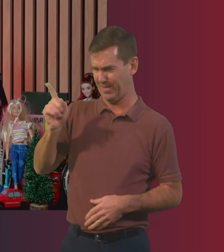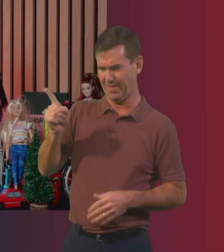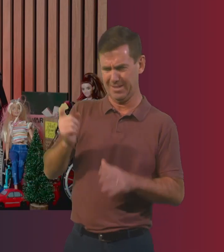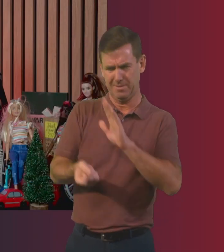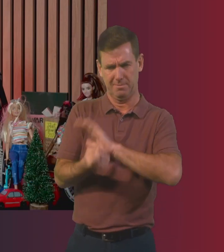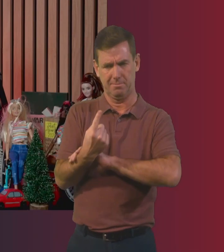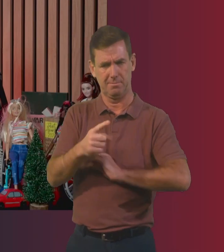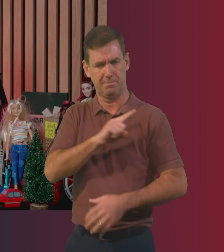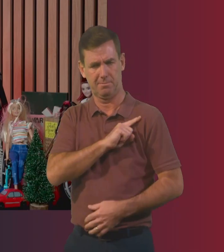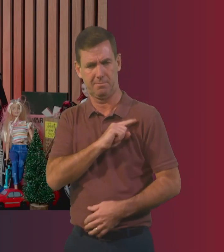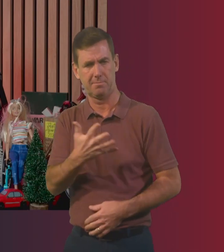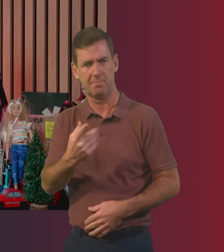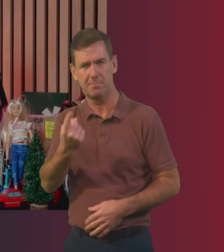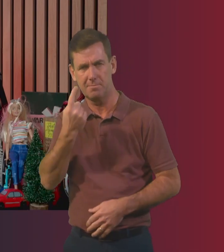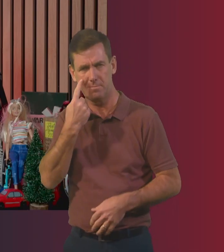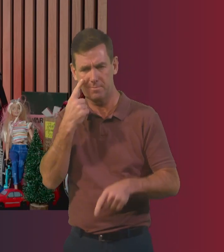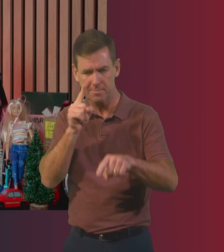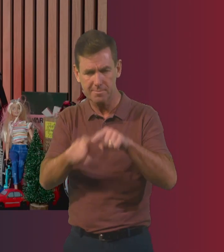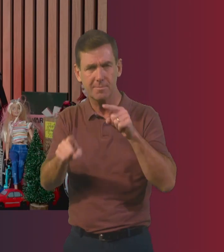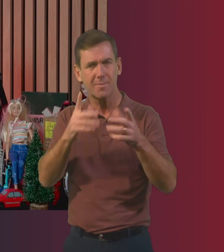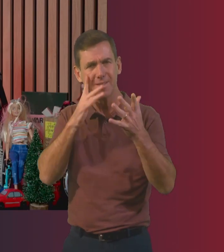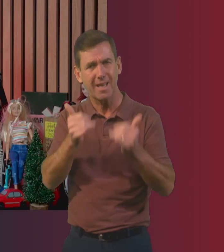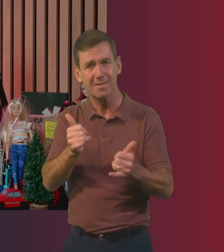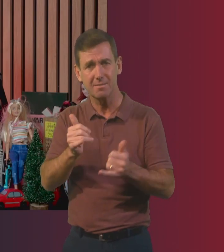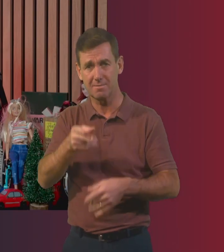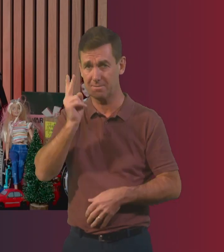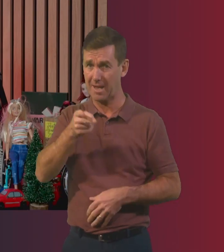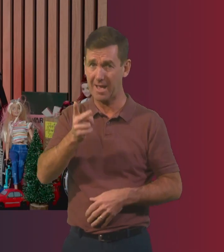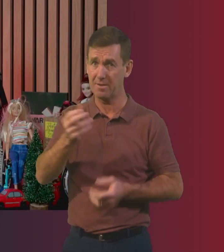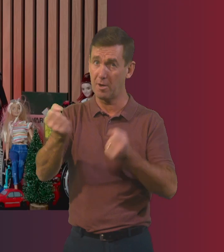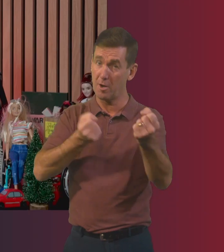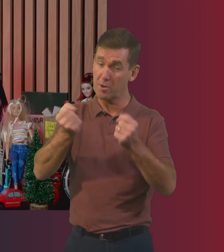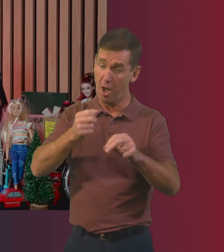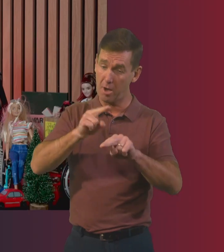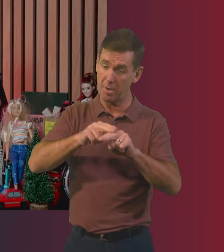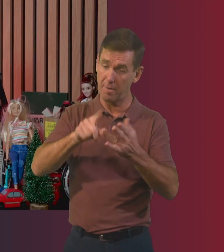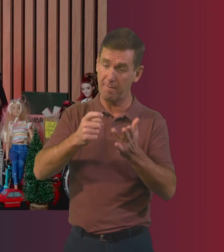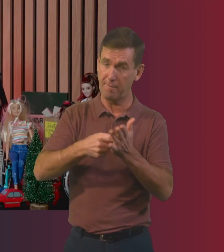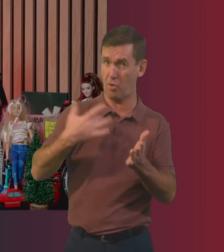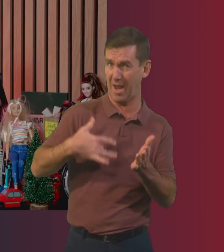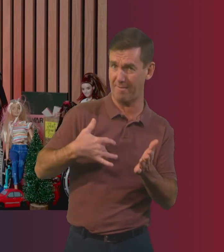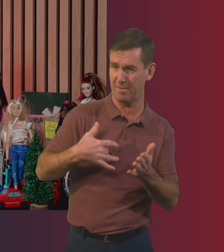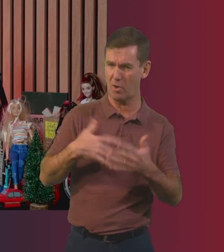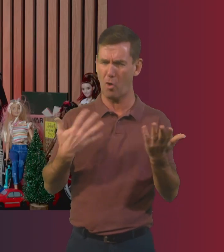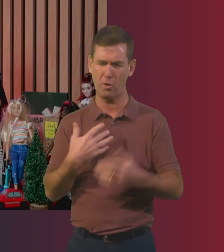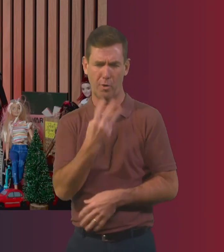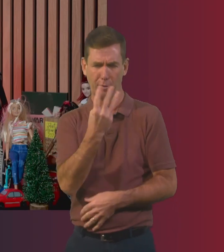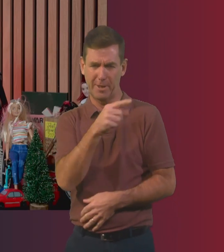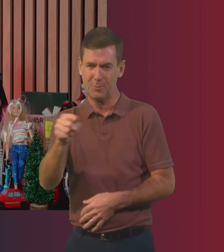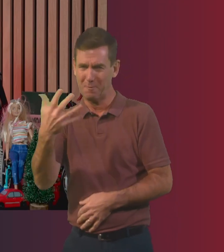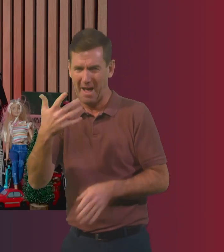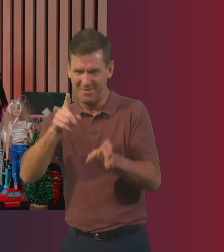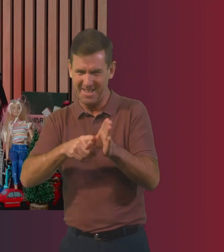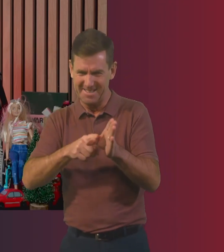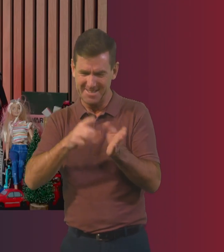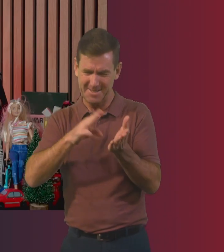make the effort to test. Because again, cars are for life, or 3 to 5 years on Motability Scheme, and